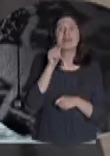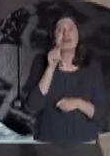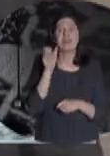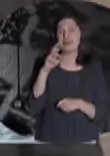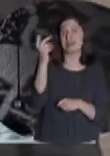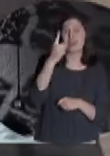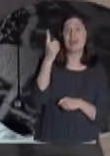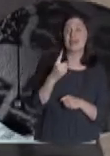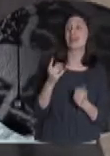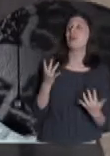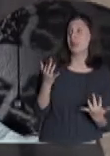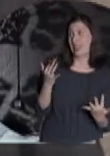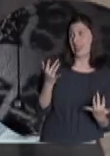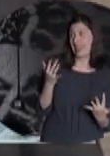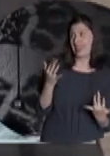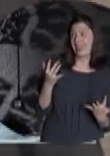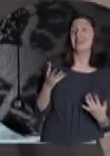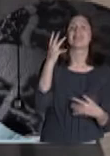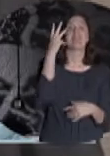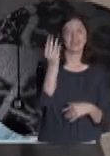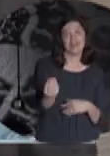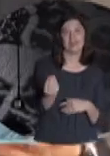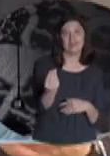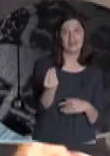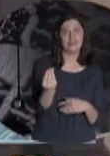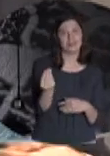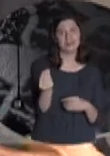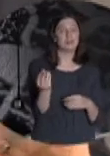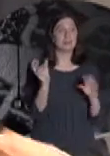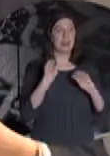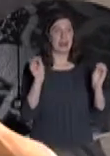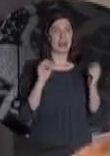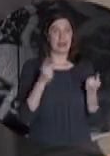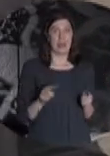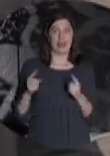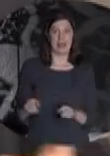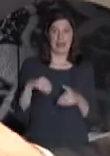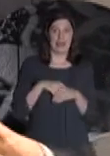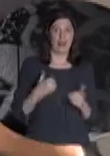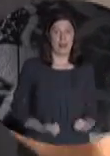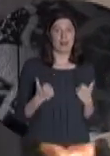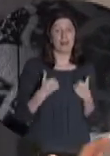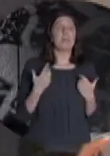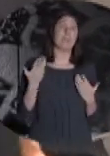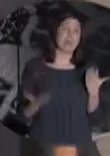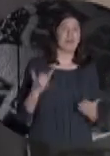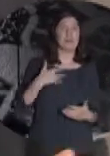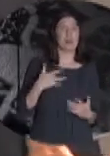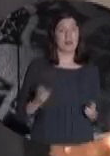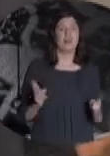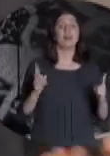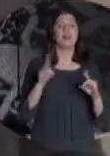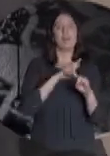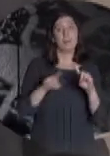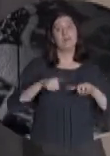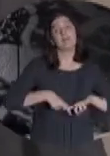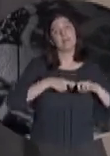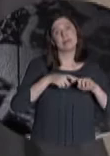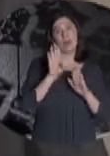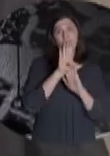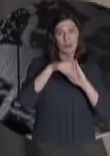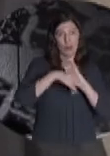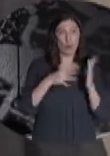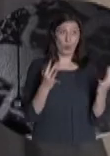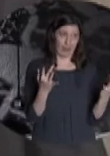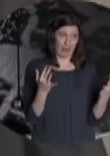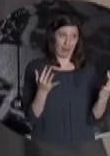day, and just kind of let it pass and wait it out. There's nothing going on in our lives, as much as we may be in a rush. There's nothing that you just can't give it 30